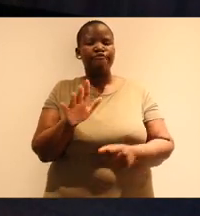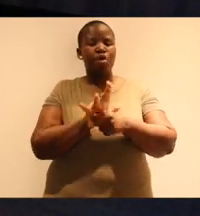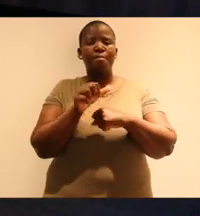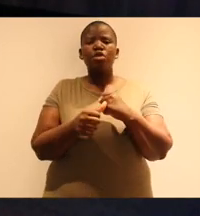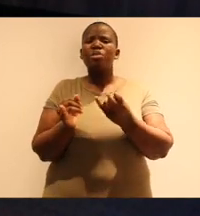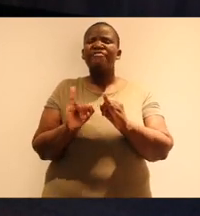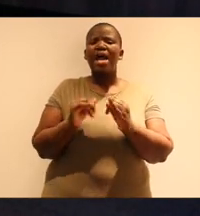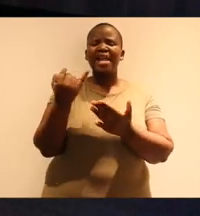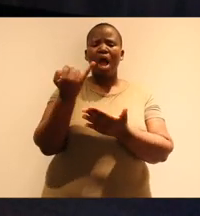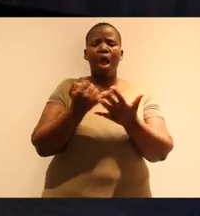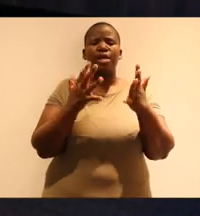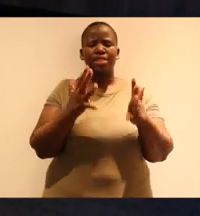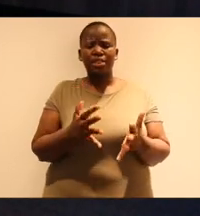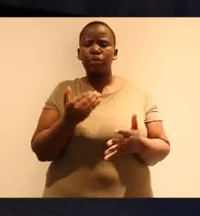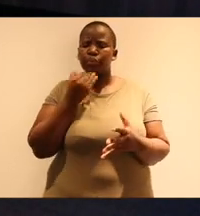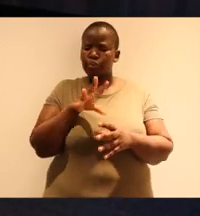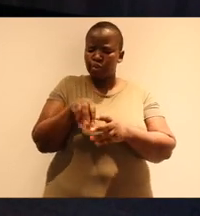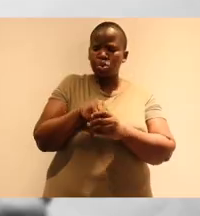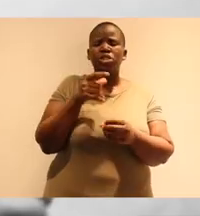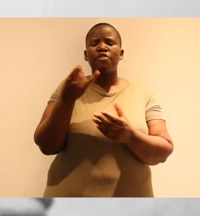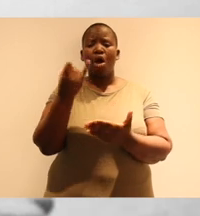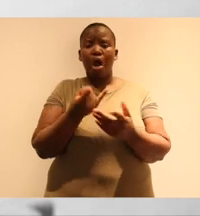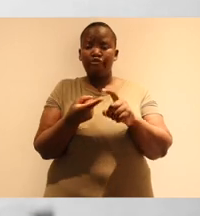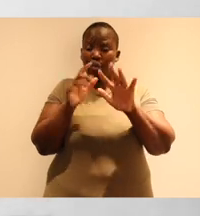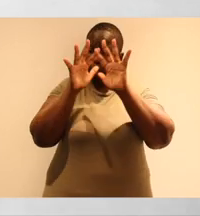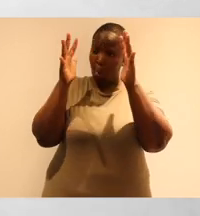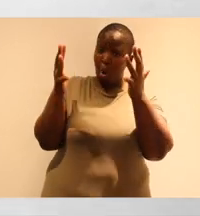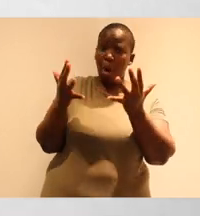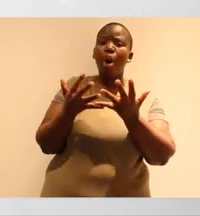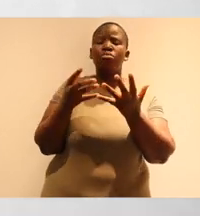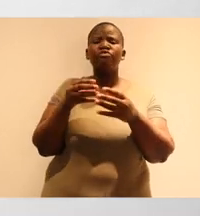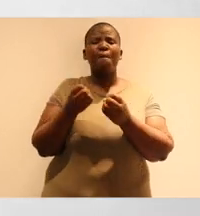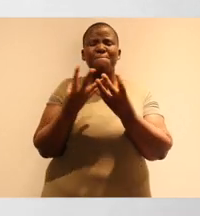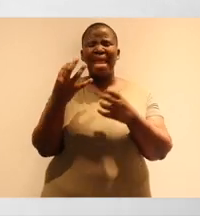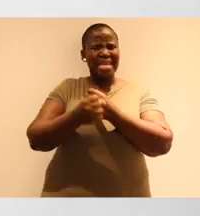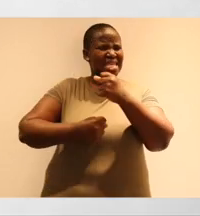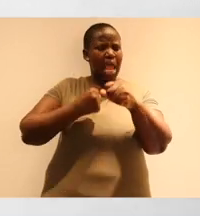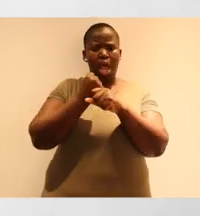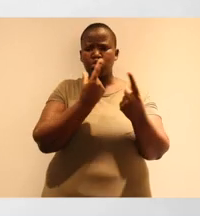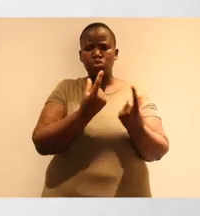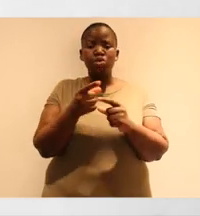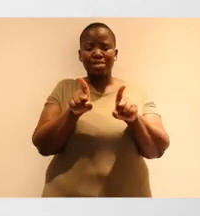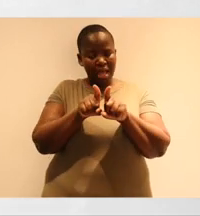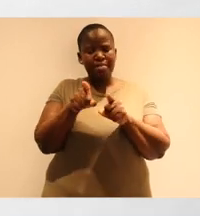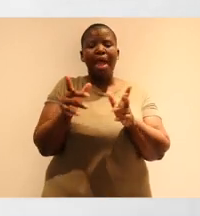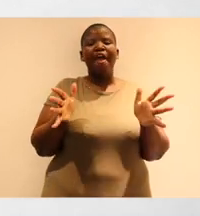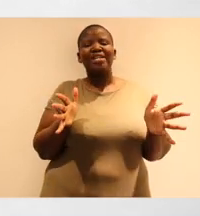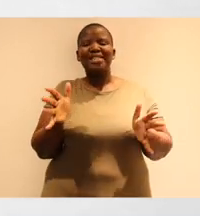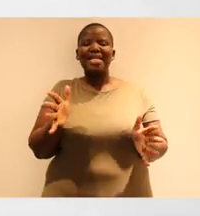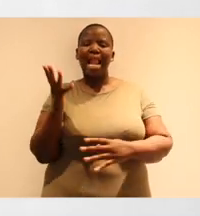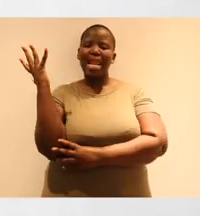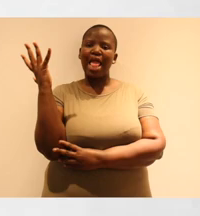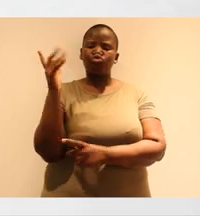artists who've been pioneering inclusive arts from around the world for many years, whereby they will also be facilitating lectures